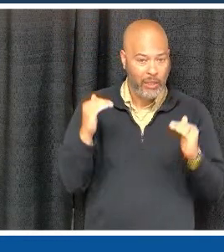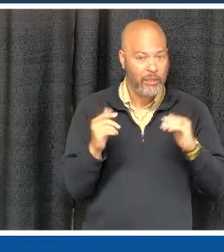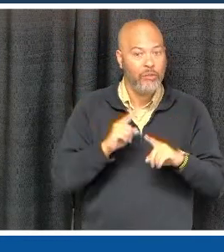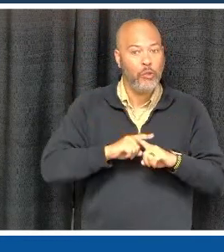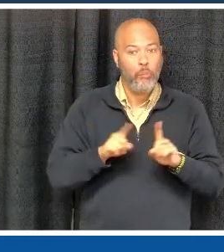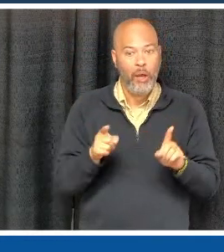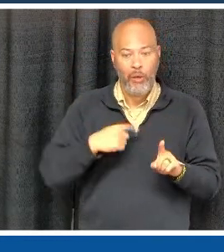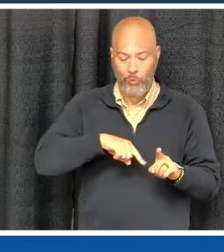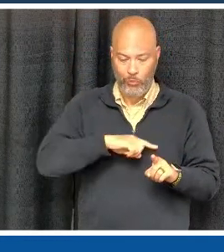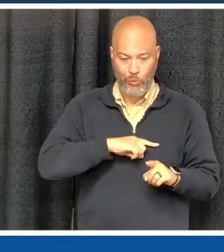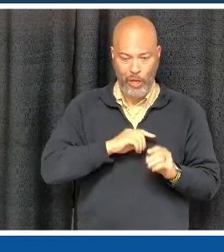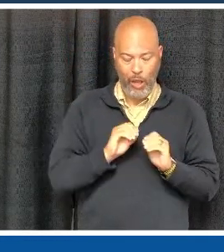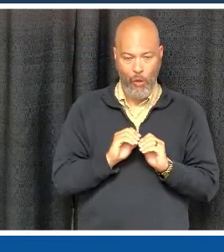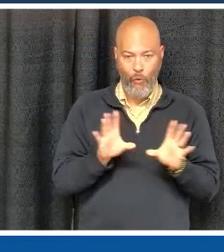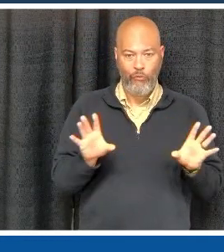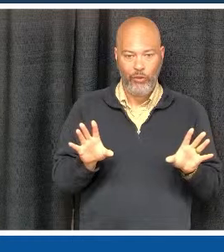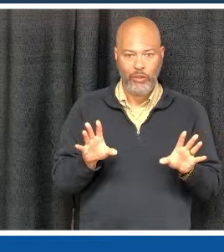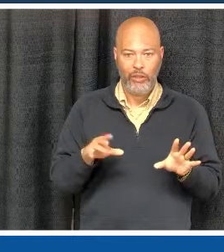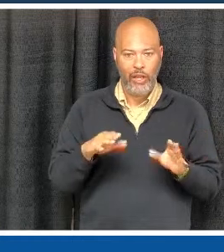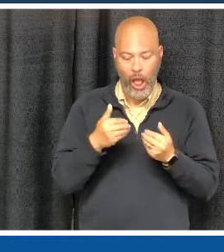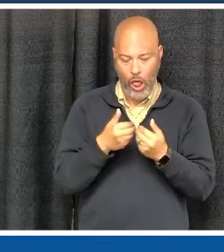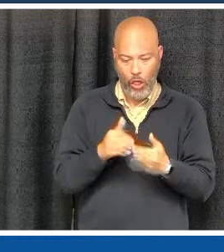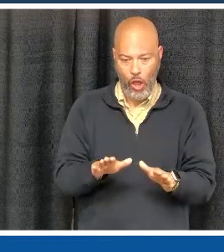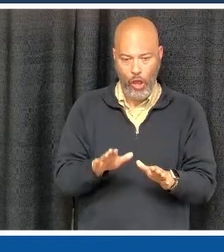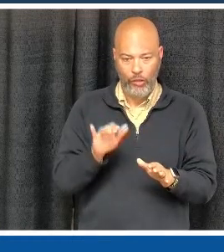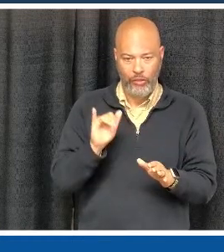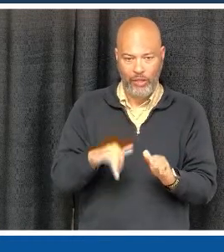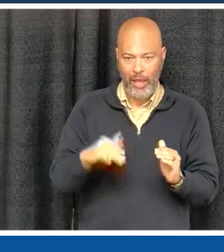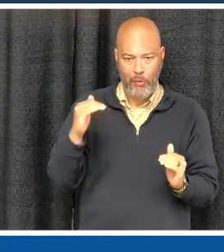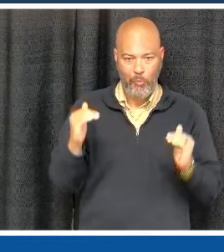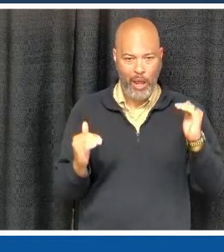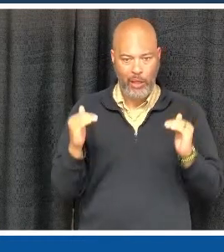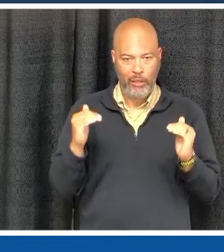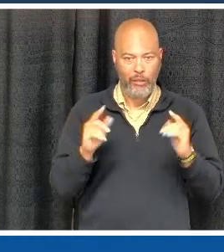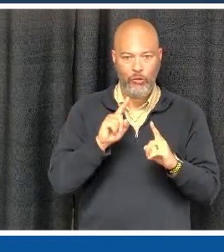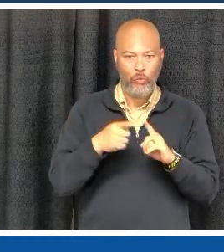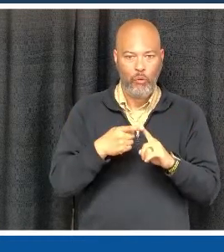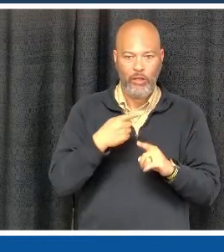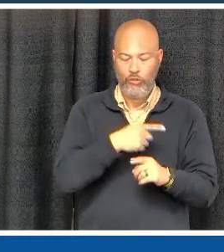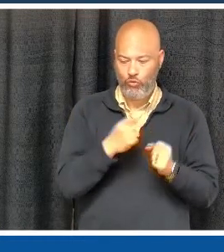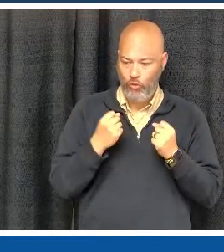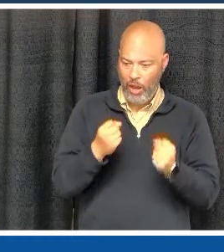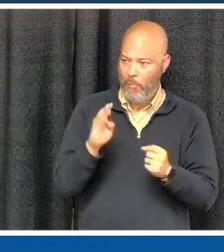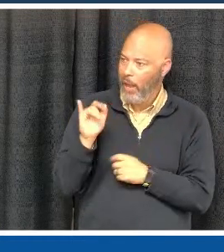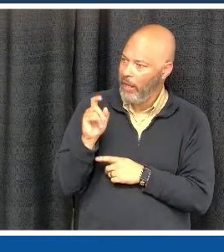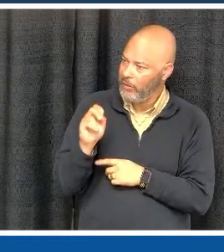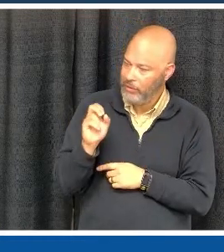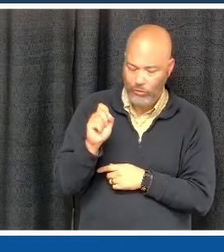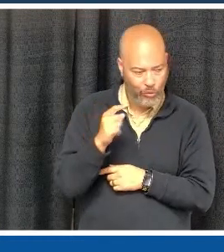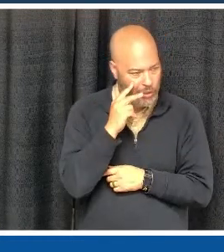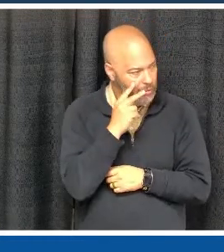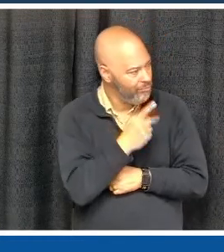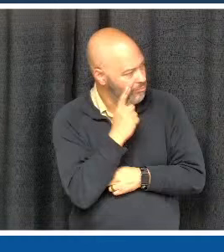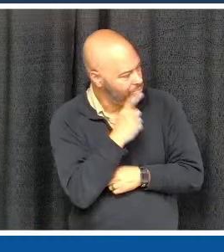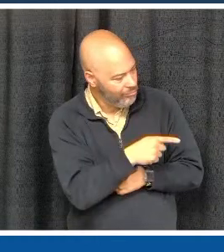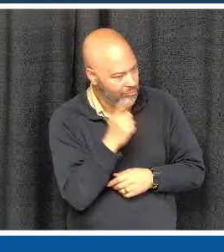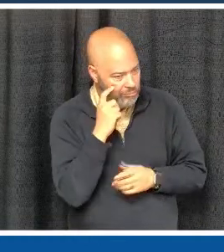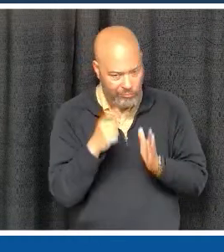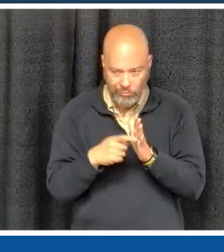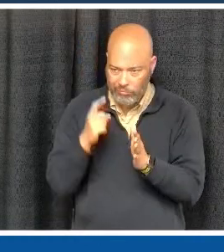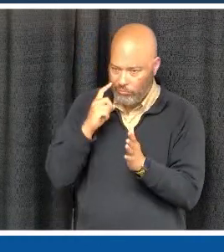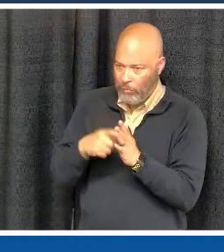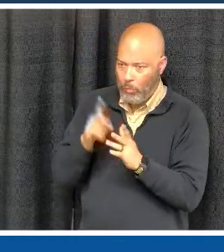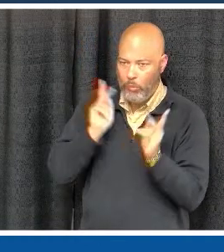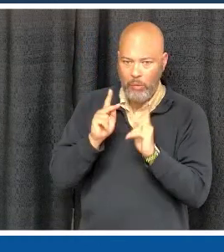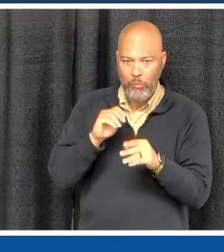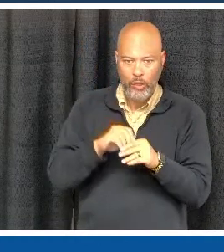we've obviously have lost that center. One only has to drive down Madison to see people in